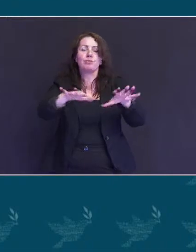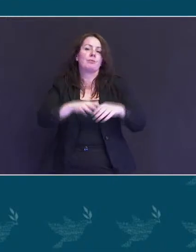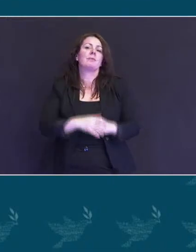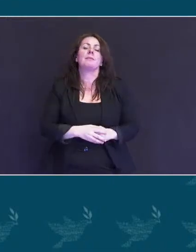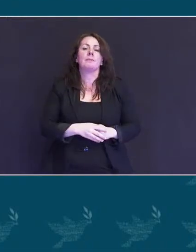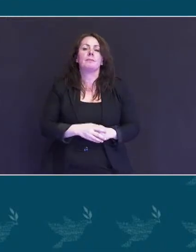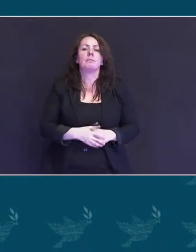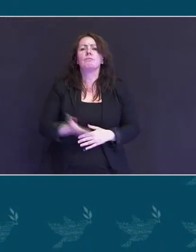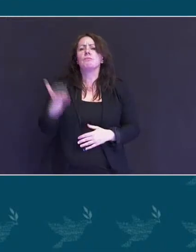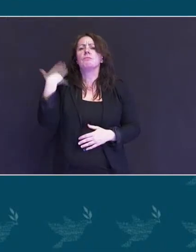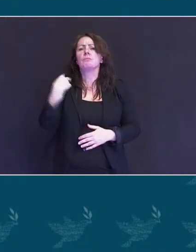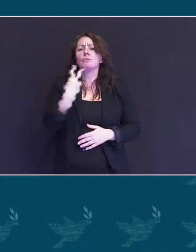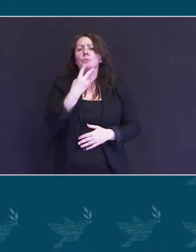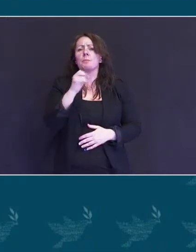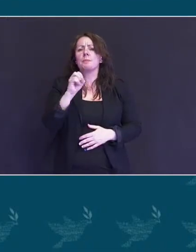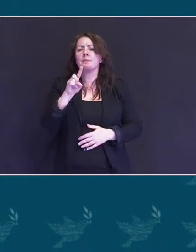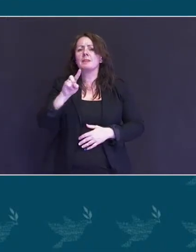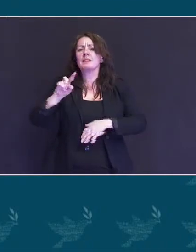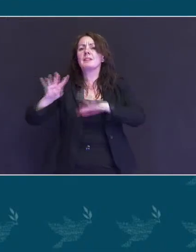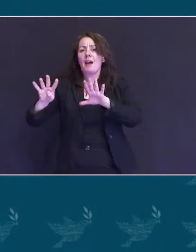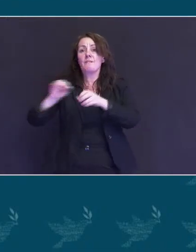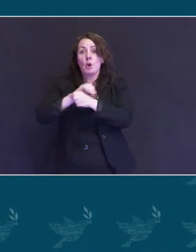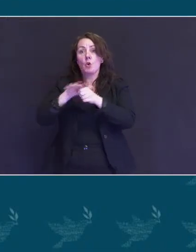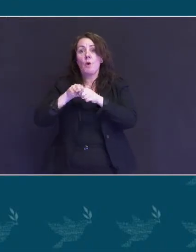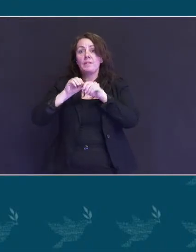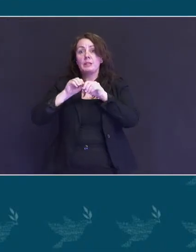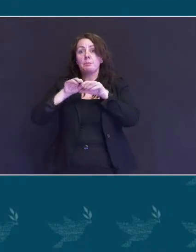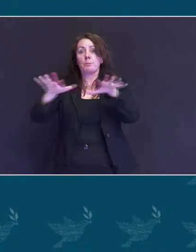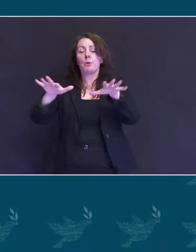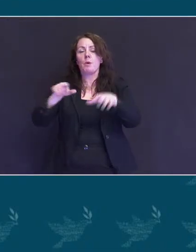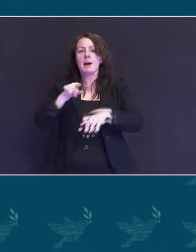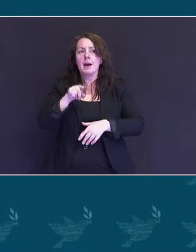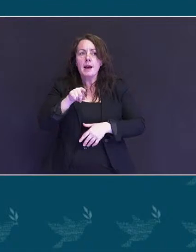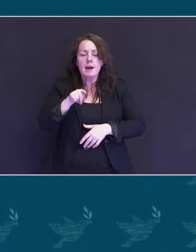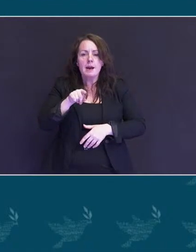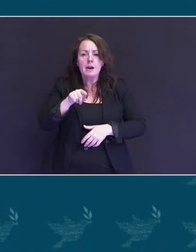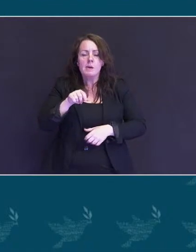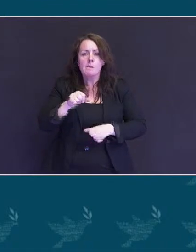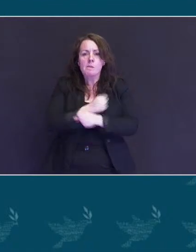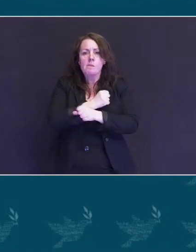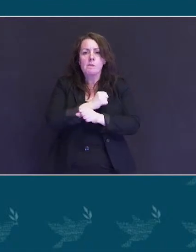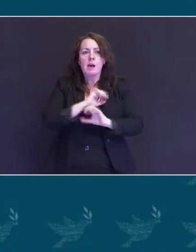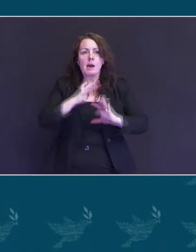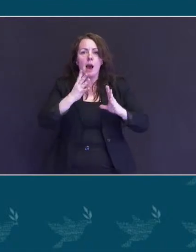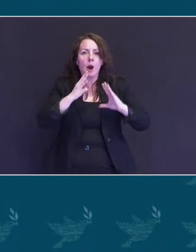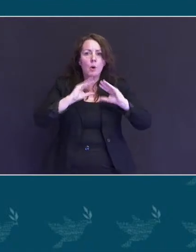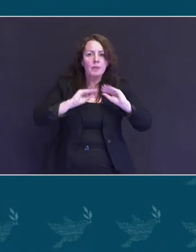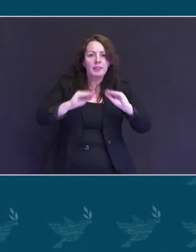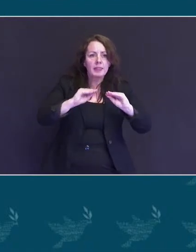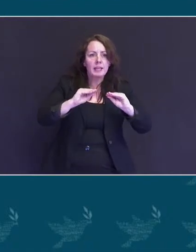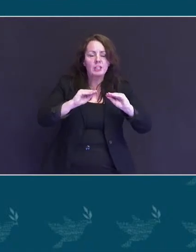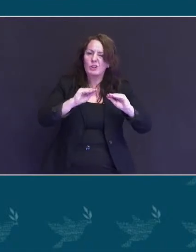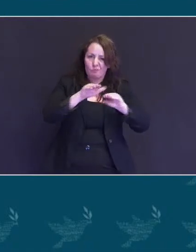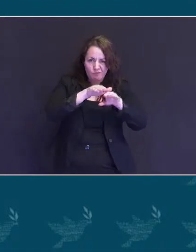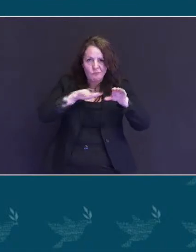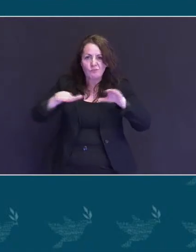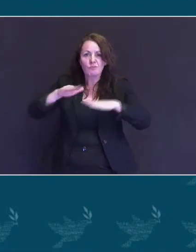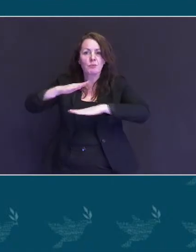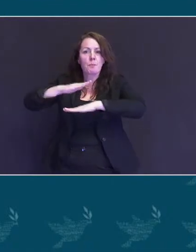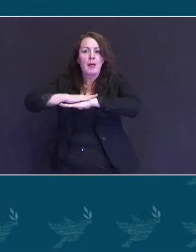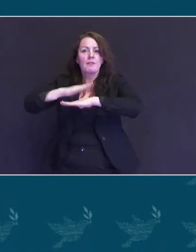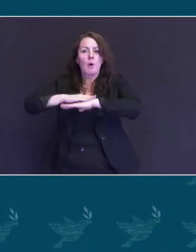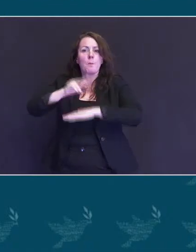recorded lessons are also made available through the WhatsApp platforms so that they could be accessed